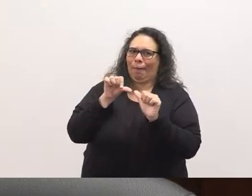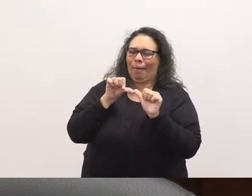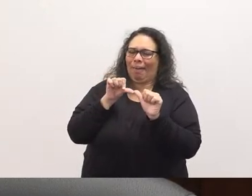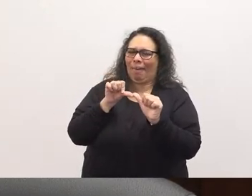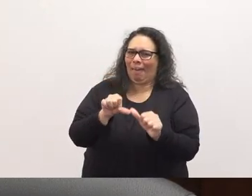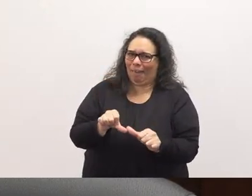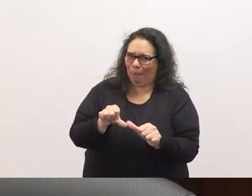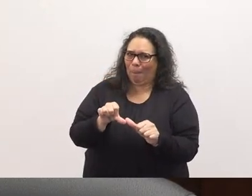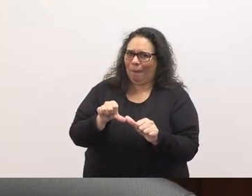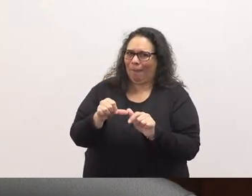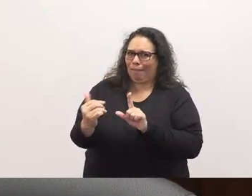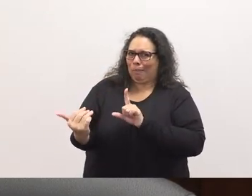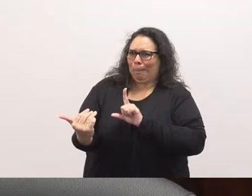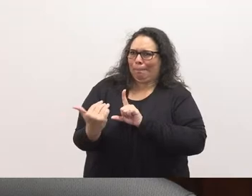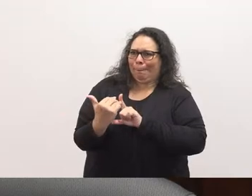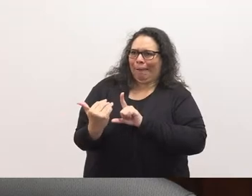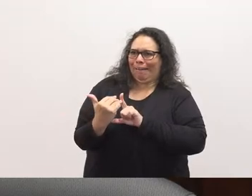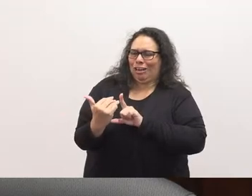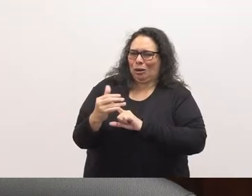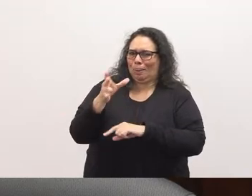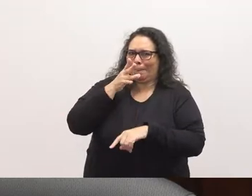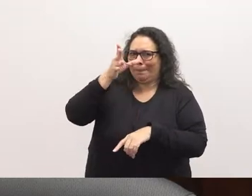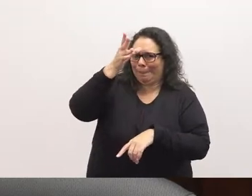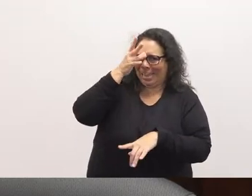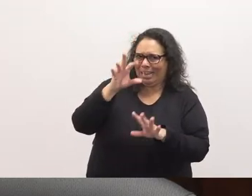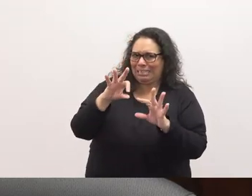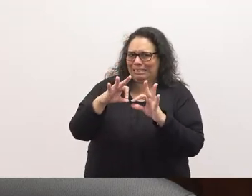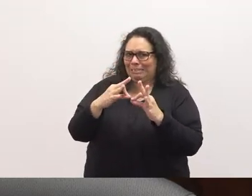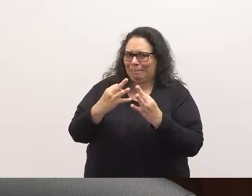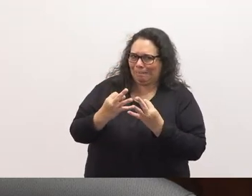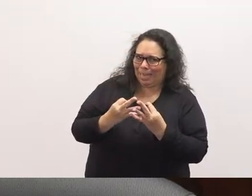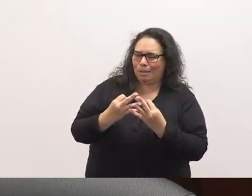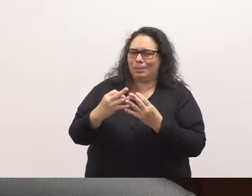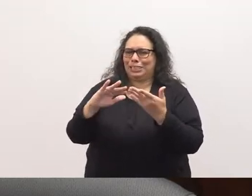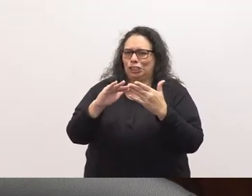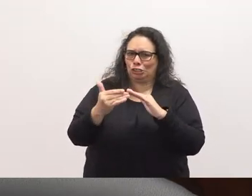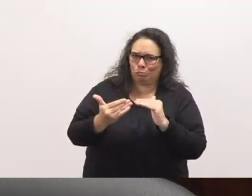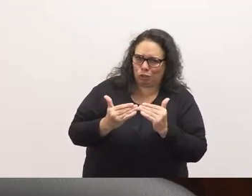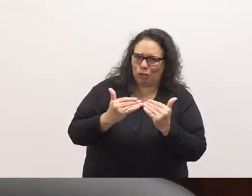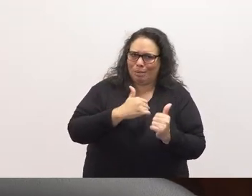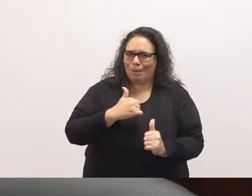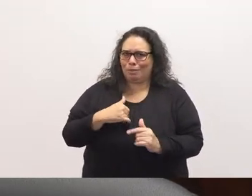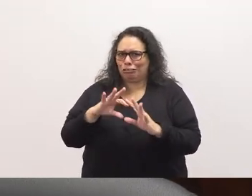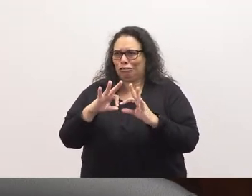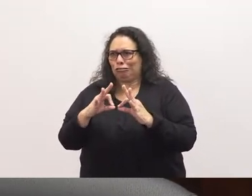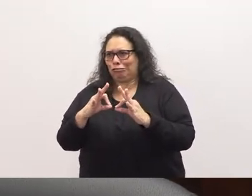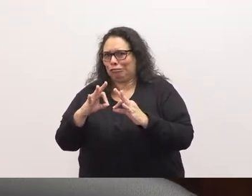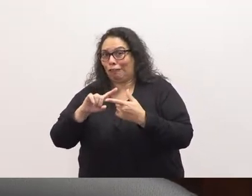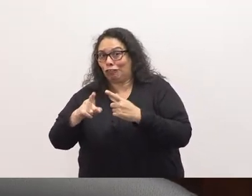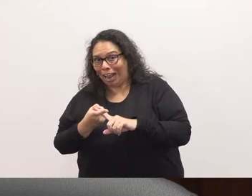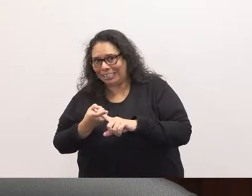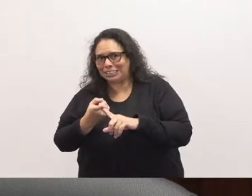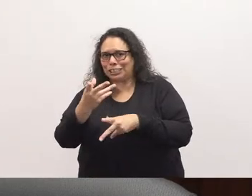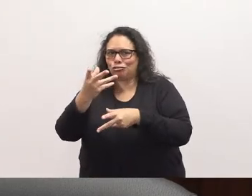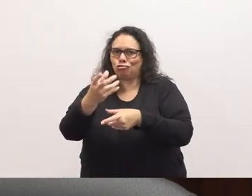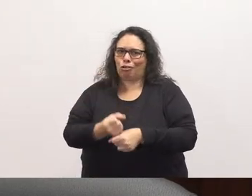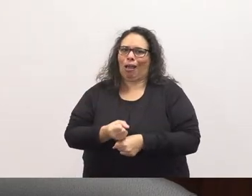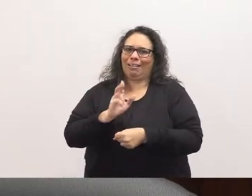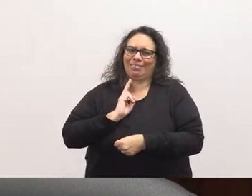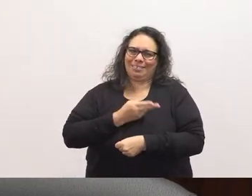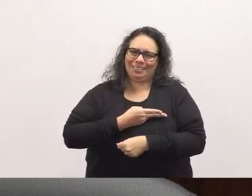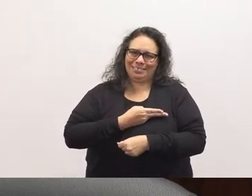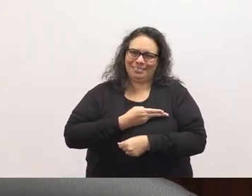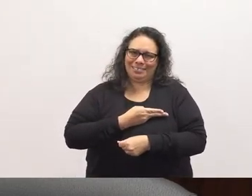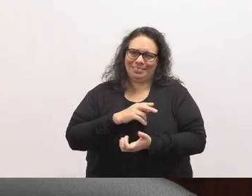what parents, families, caregivers, community members, friends entrust us with as a